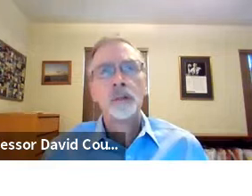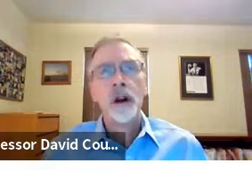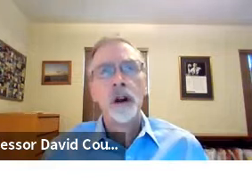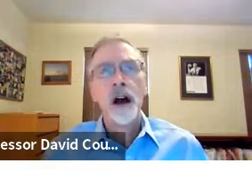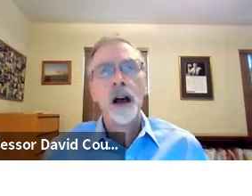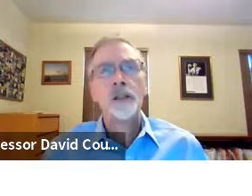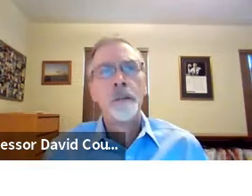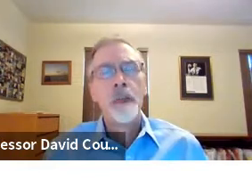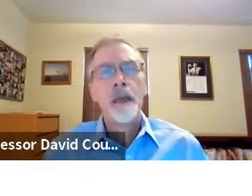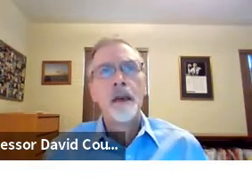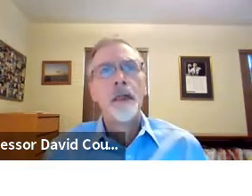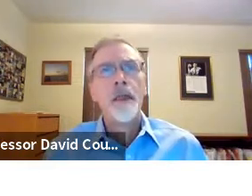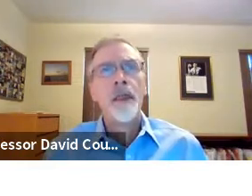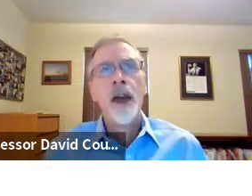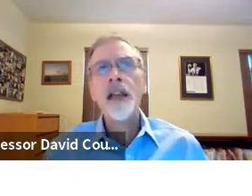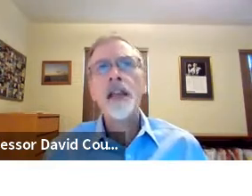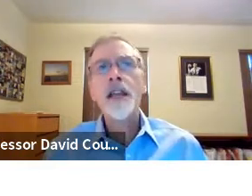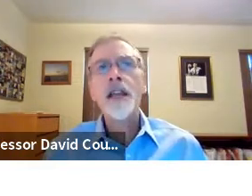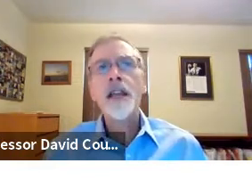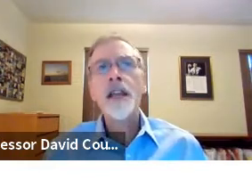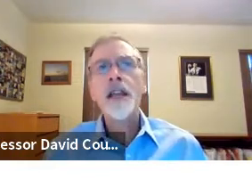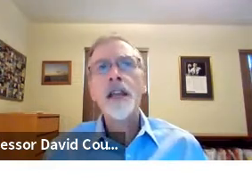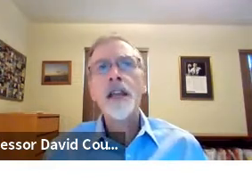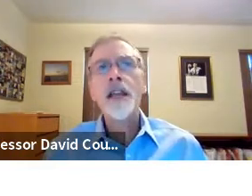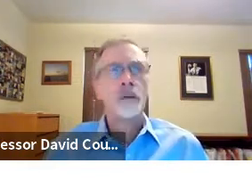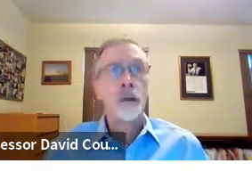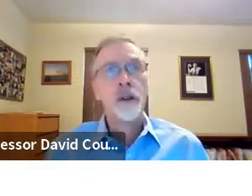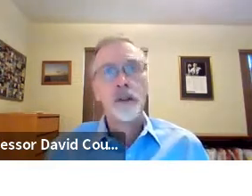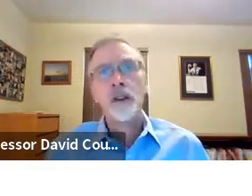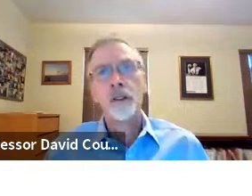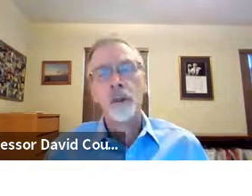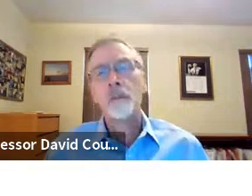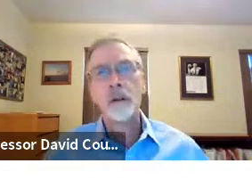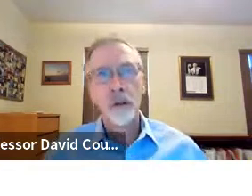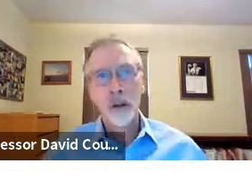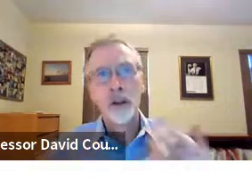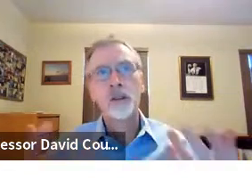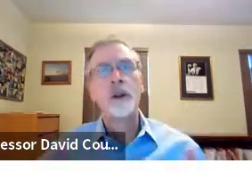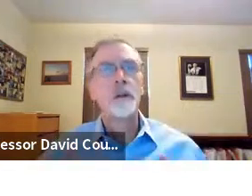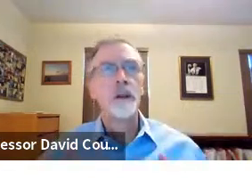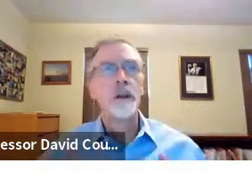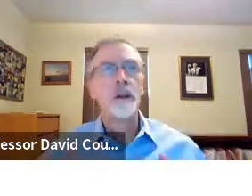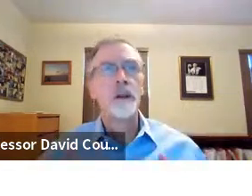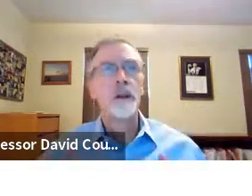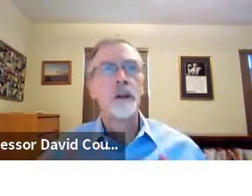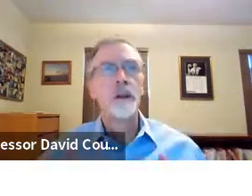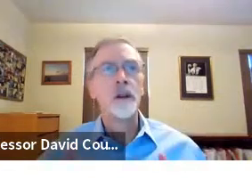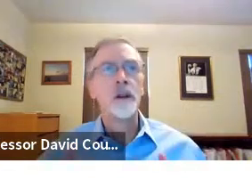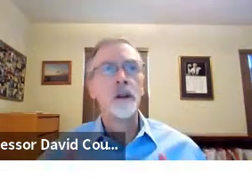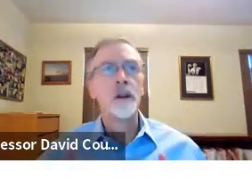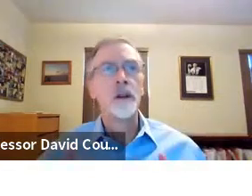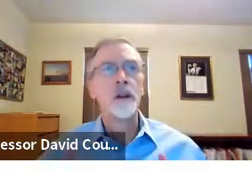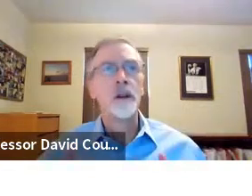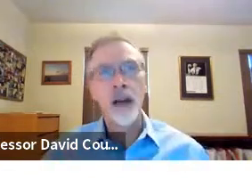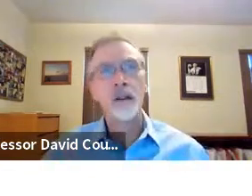surprise, they didn't invent revisionism. And by revisionism, I simply mean this position